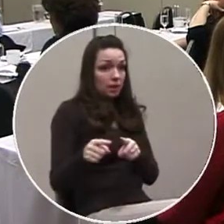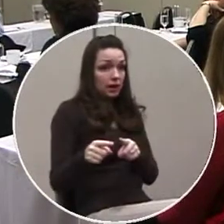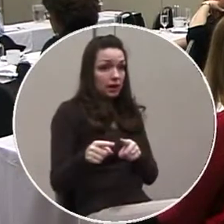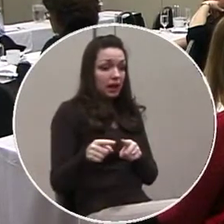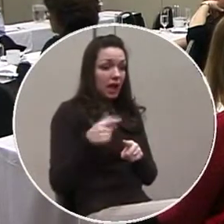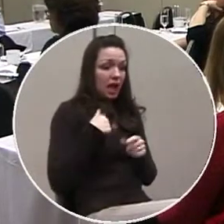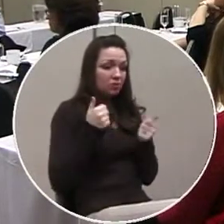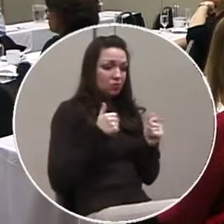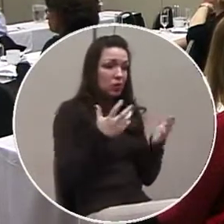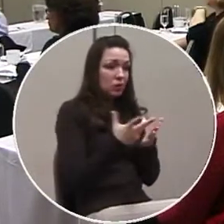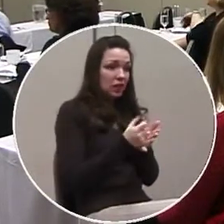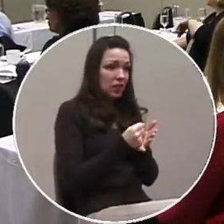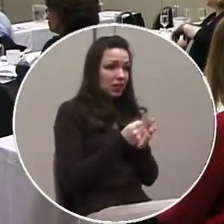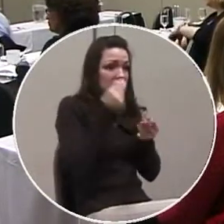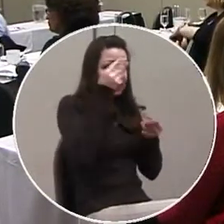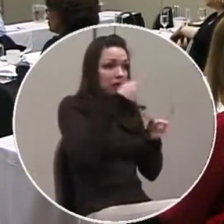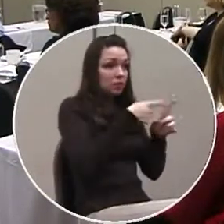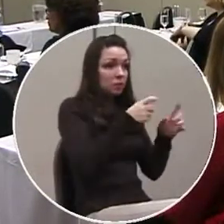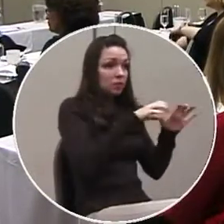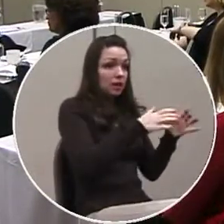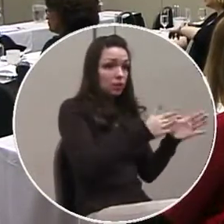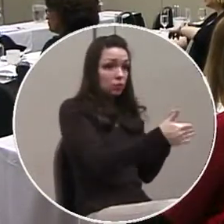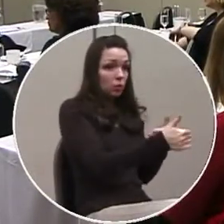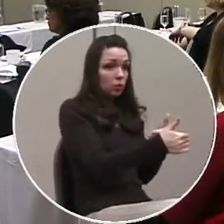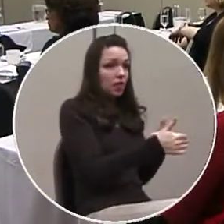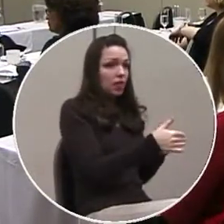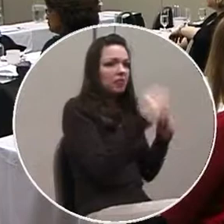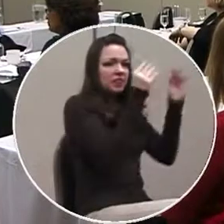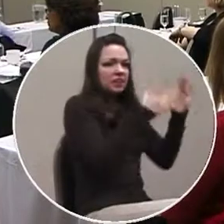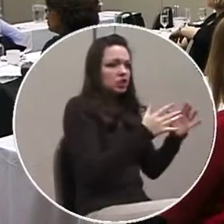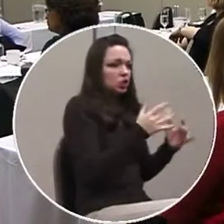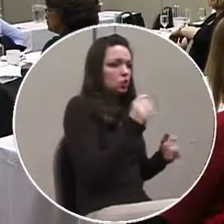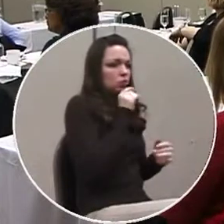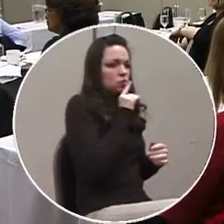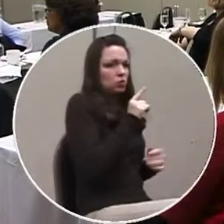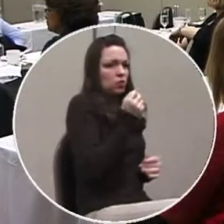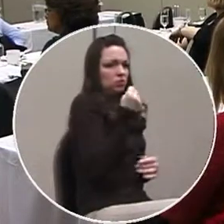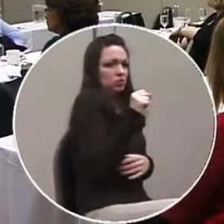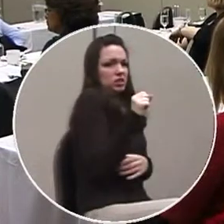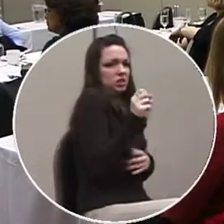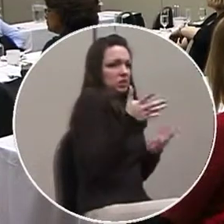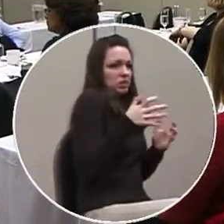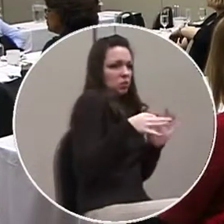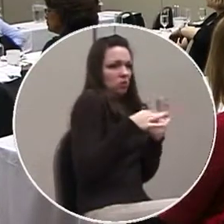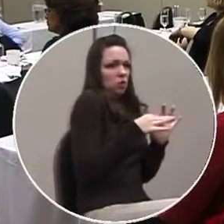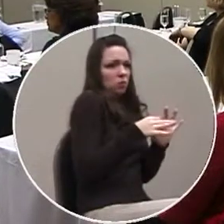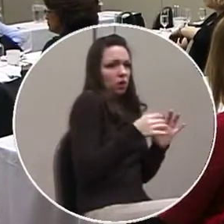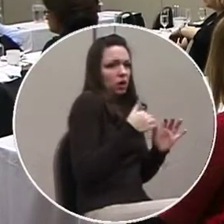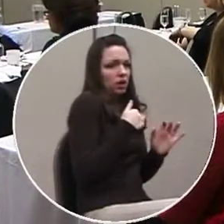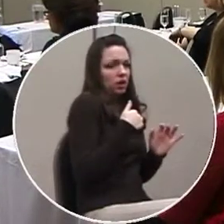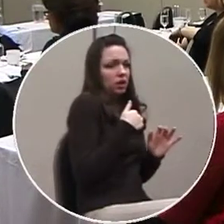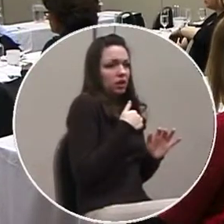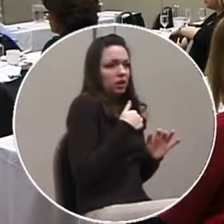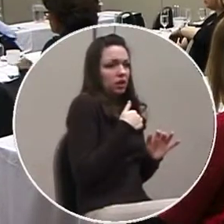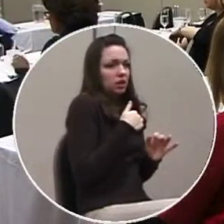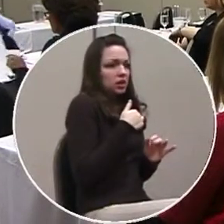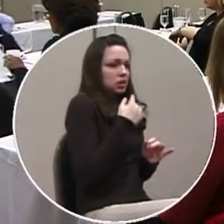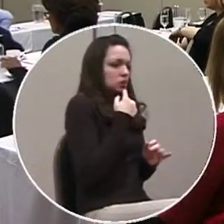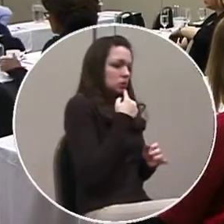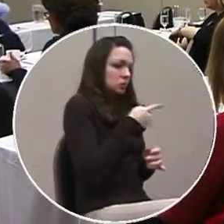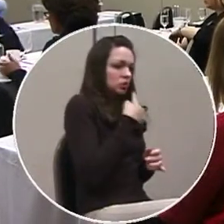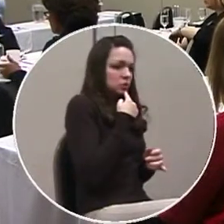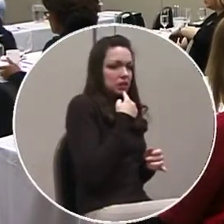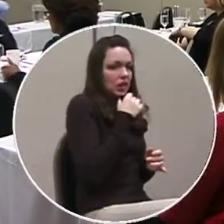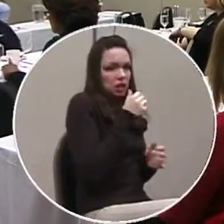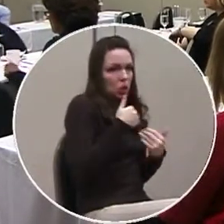But collecting data in the classroom, the teacher was very resistant to having somebody come in and saying, I don't have time for this.